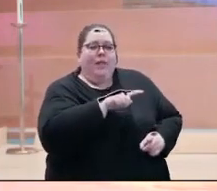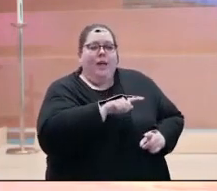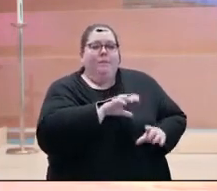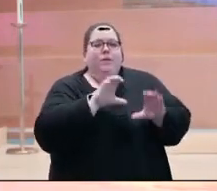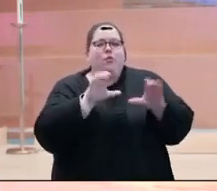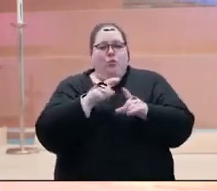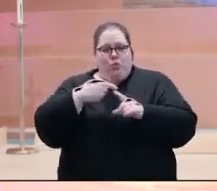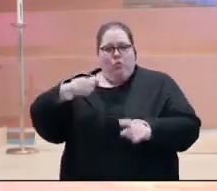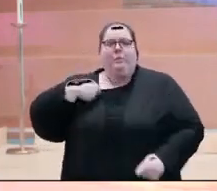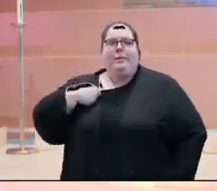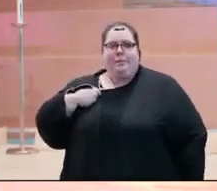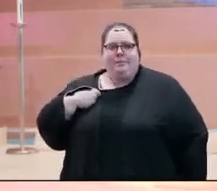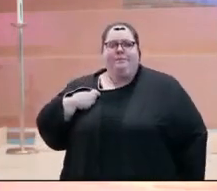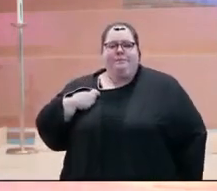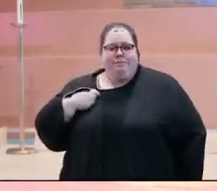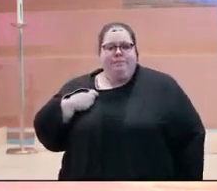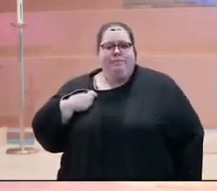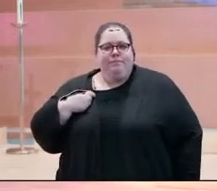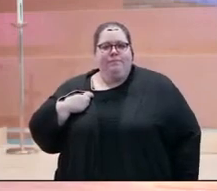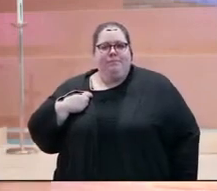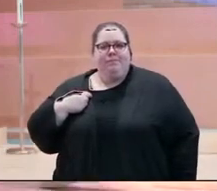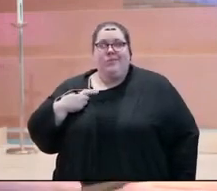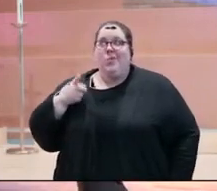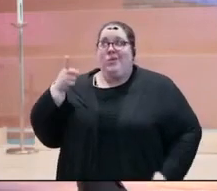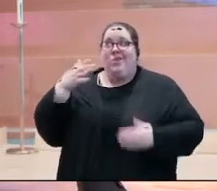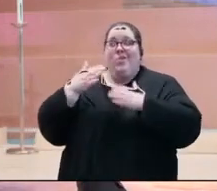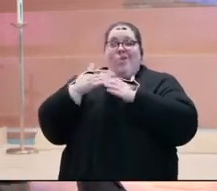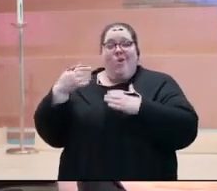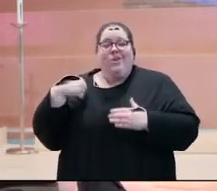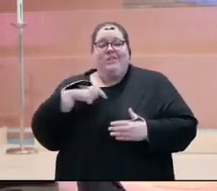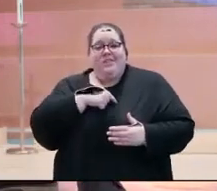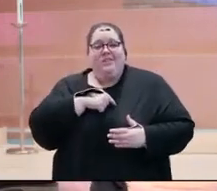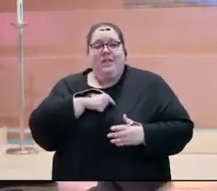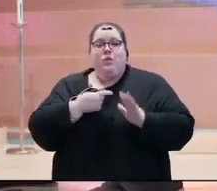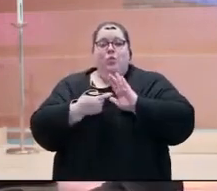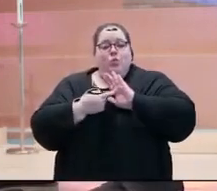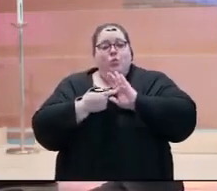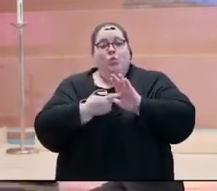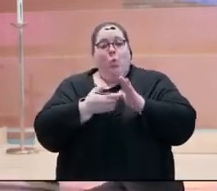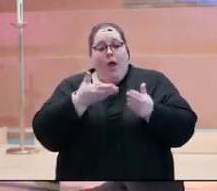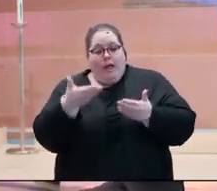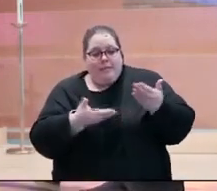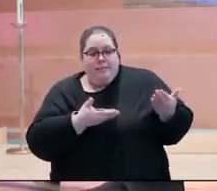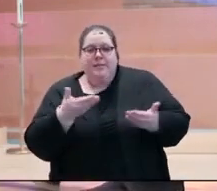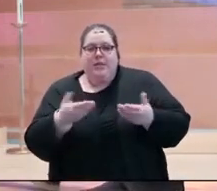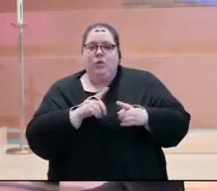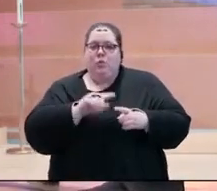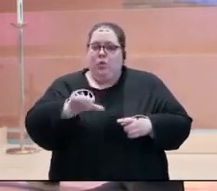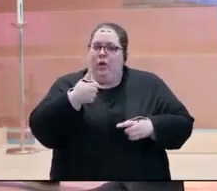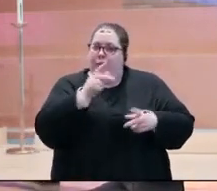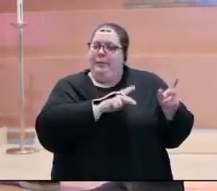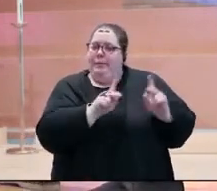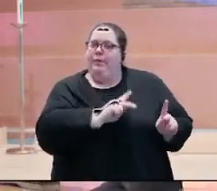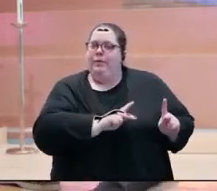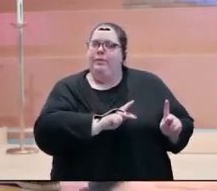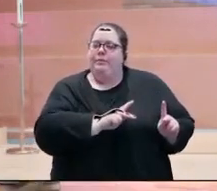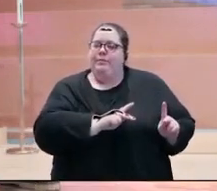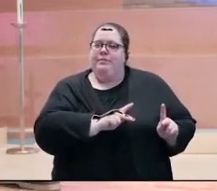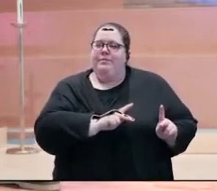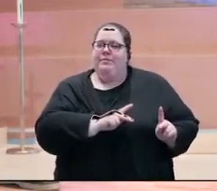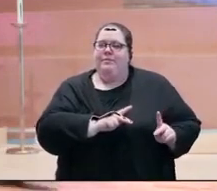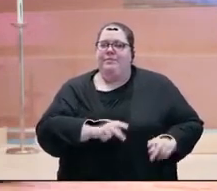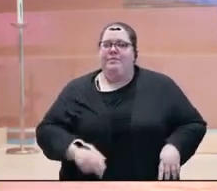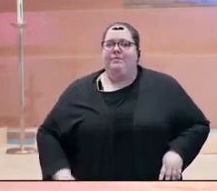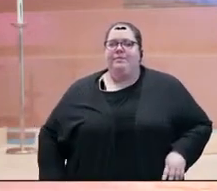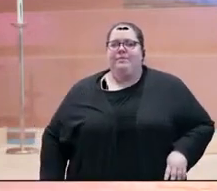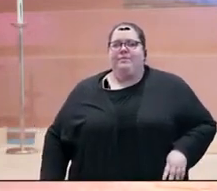me. And so, friends, this is what we're called to do, is to show hospitality to others. But I love how this is